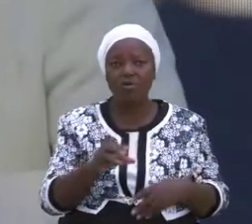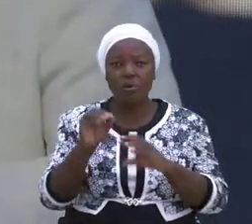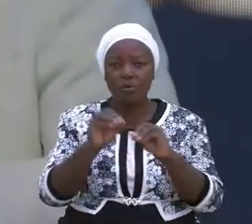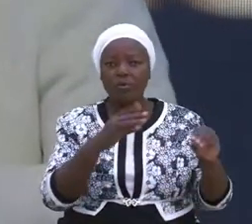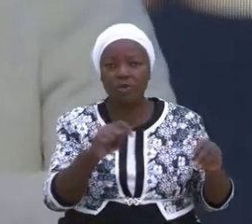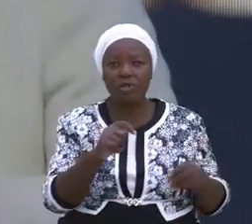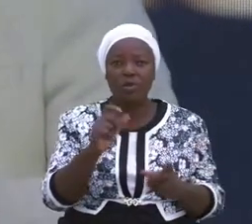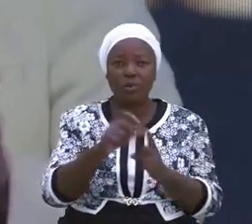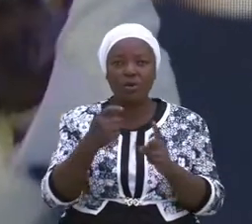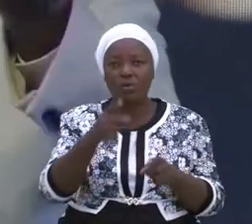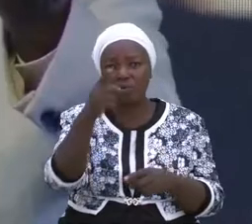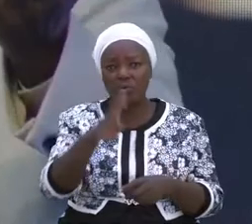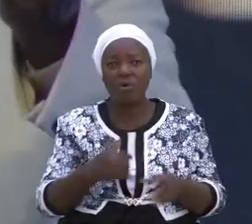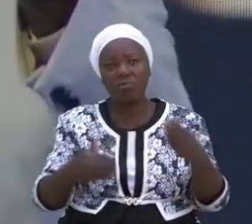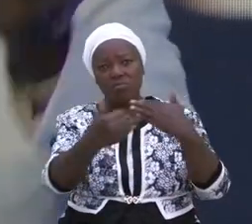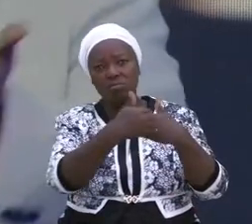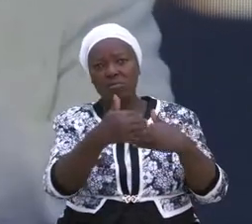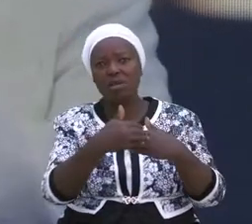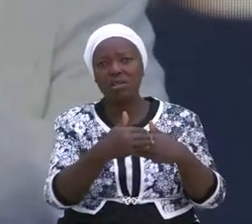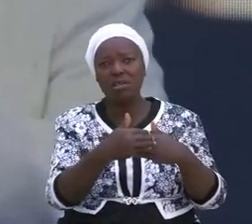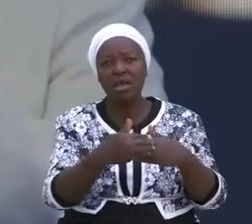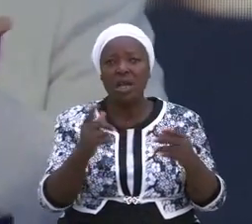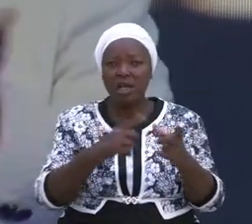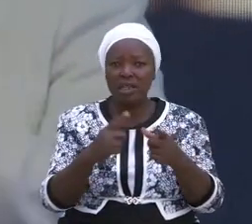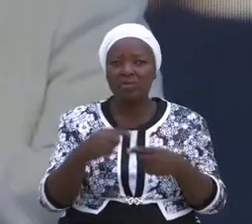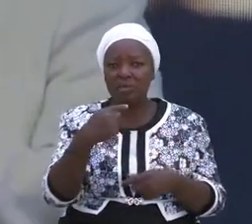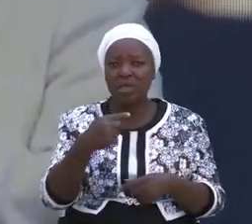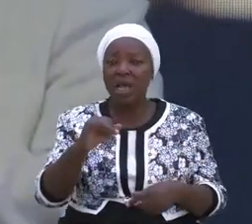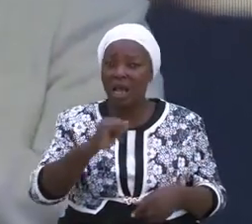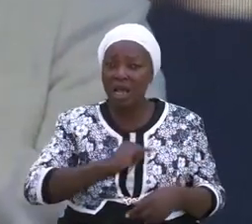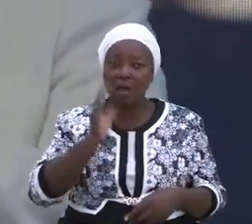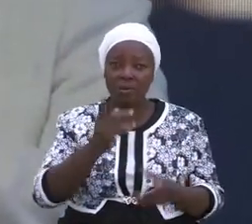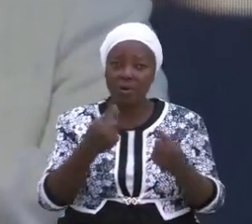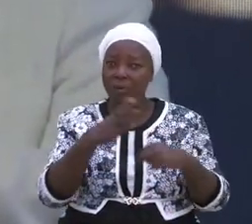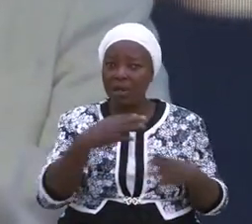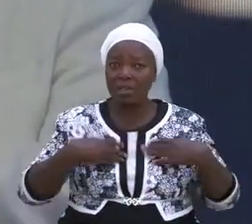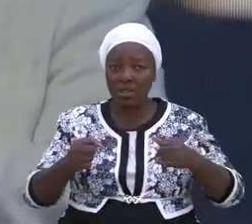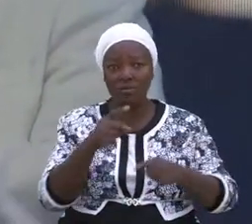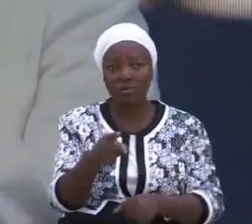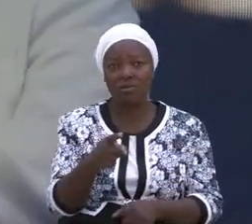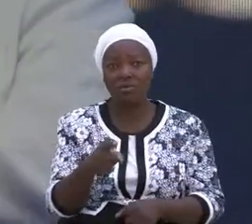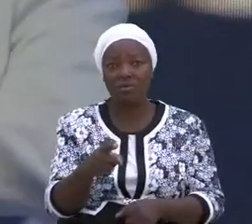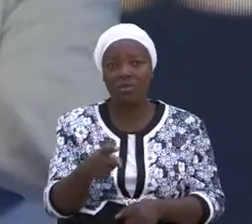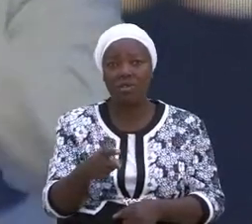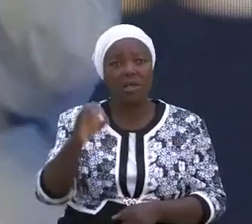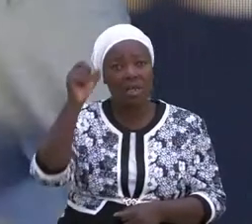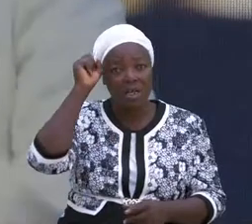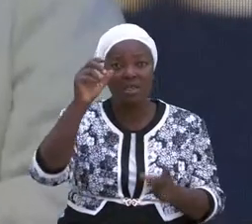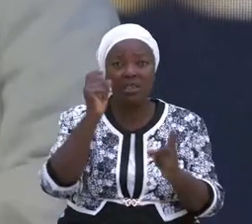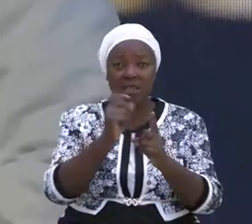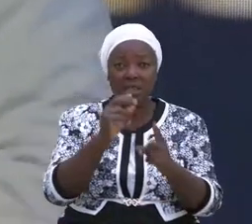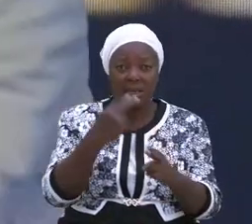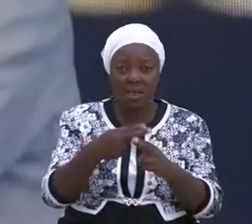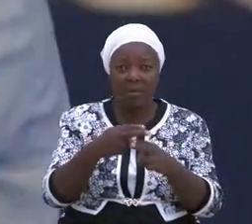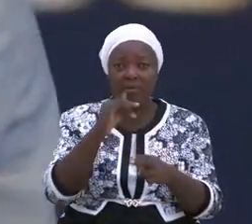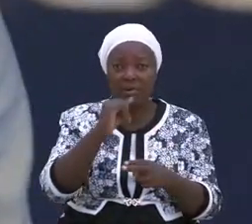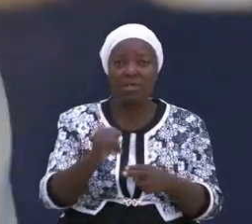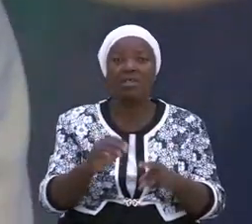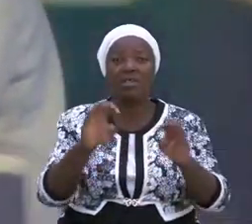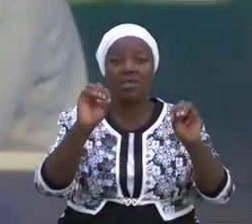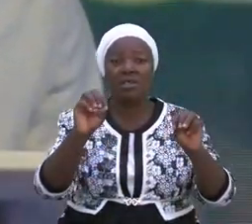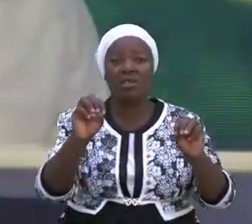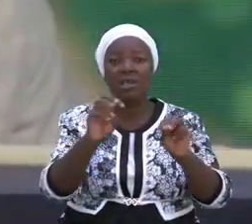God behind, it said, I will come and heal you. His name is Emmanuel,